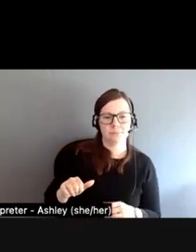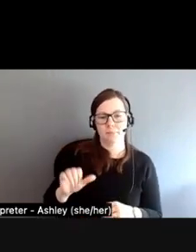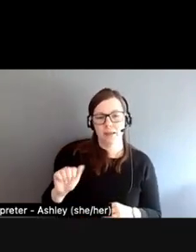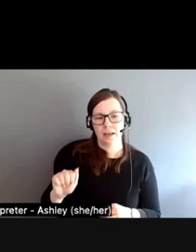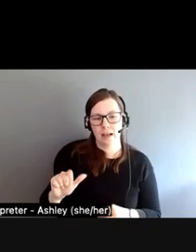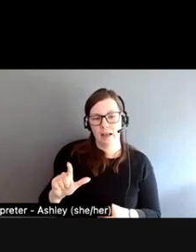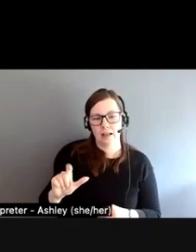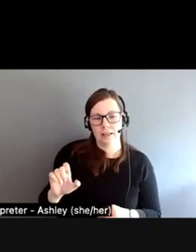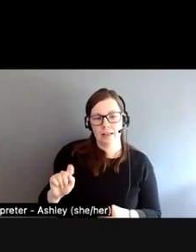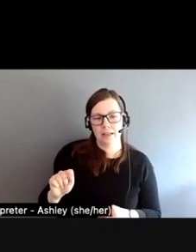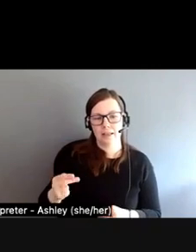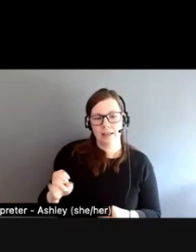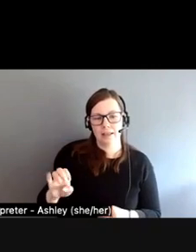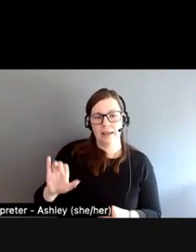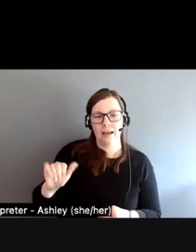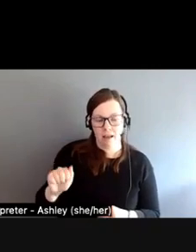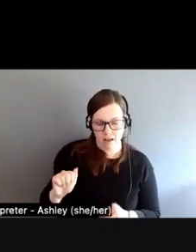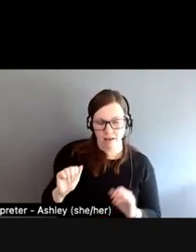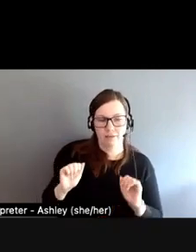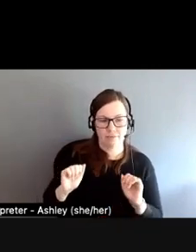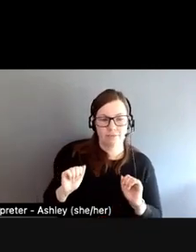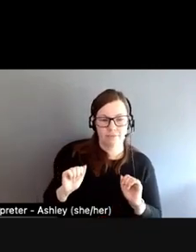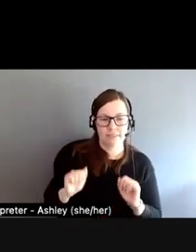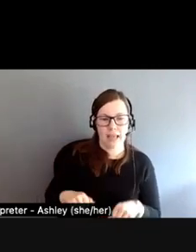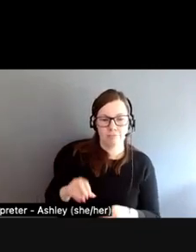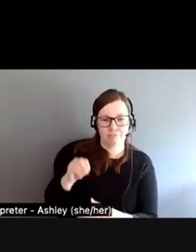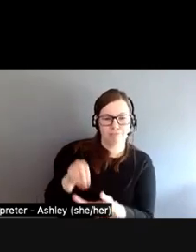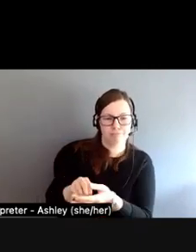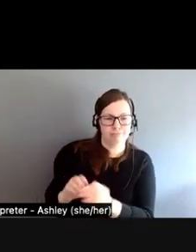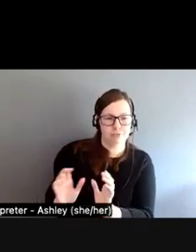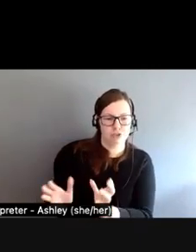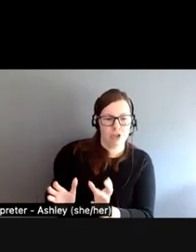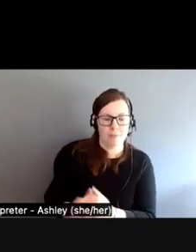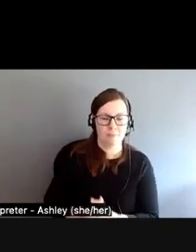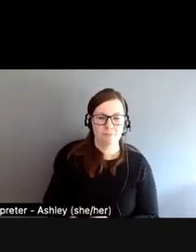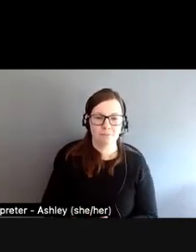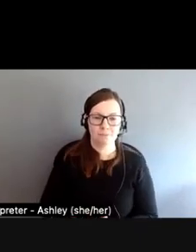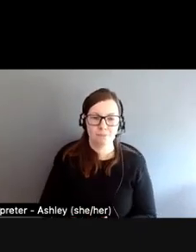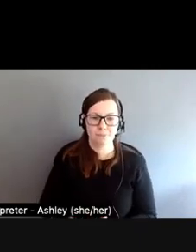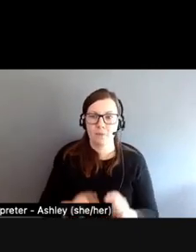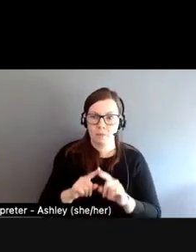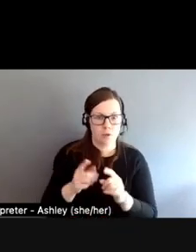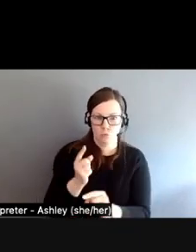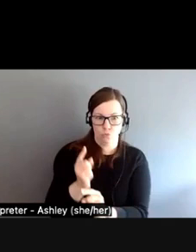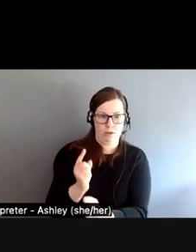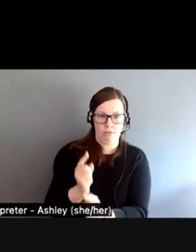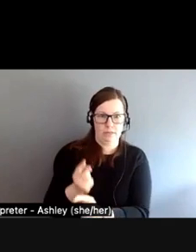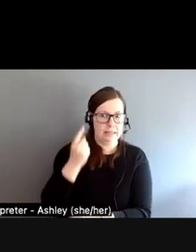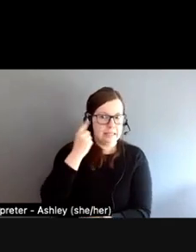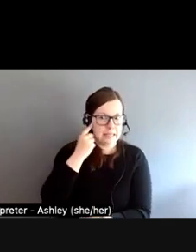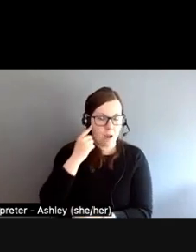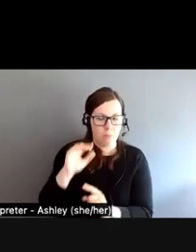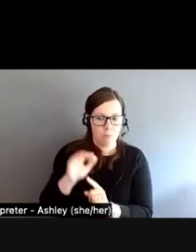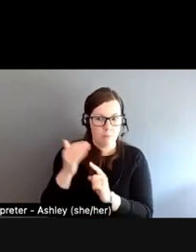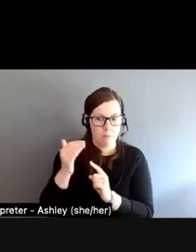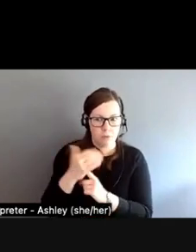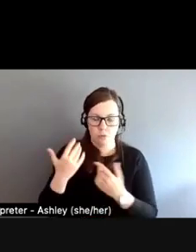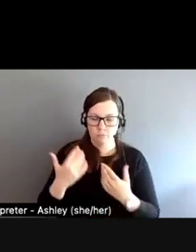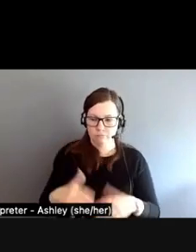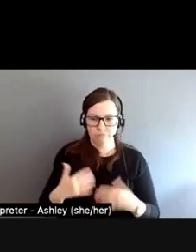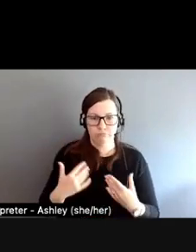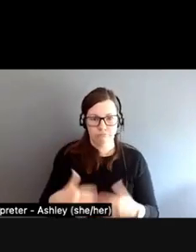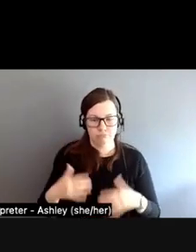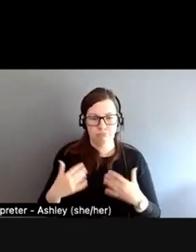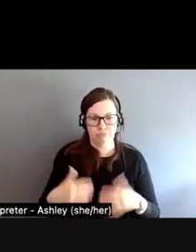great. Yeah. No, the trending sounds, it's true. I think one of the first things when I first got on TikTok, it was when